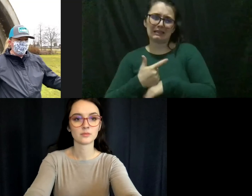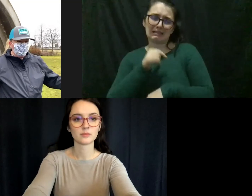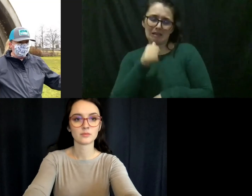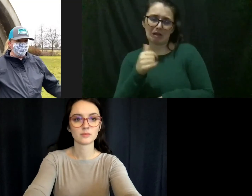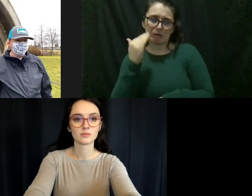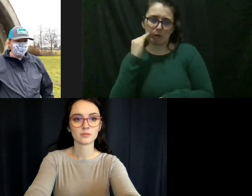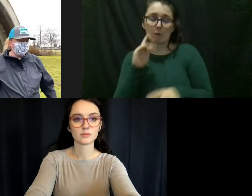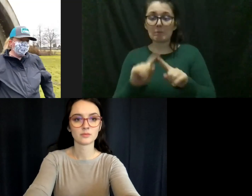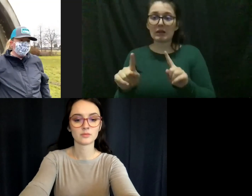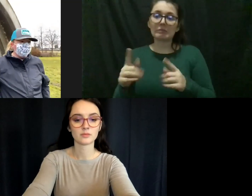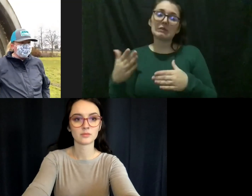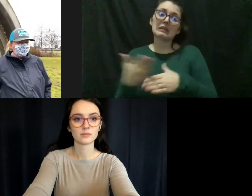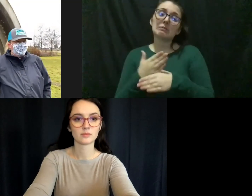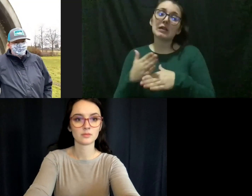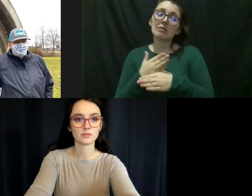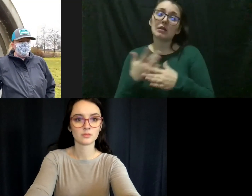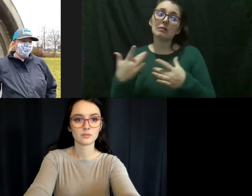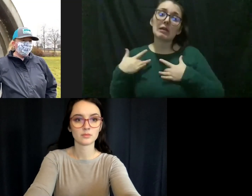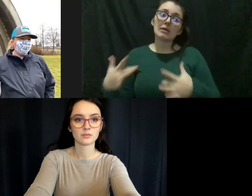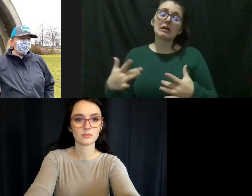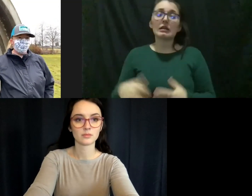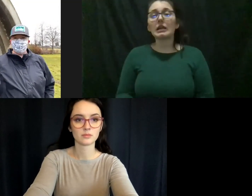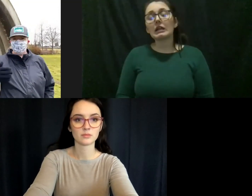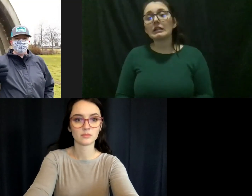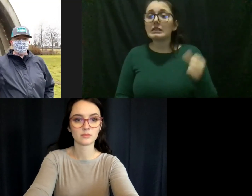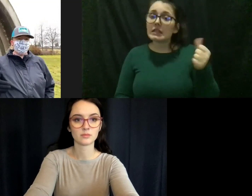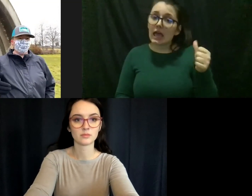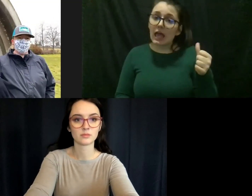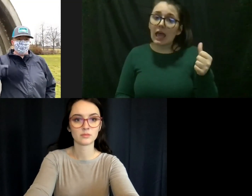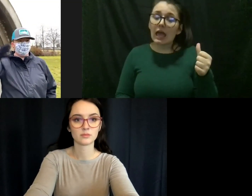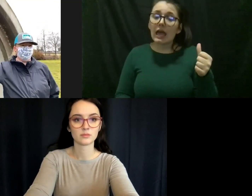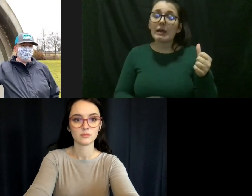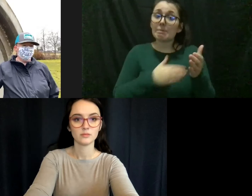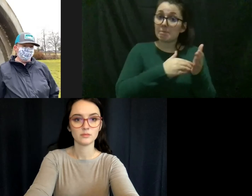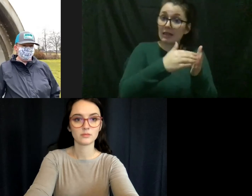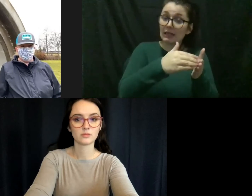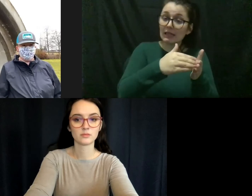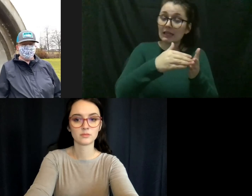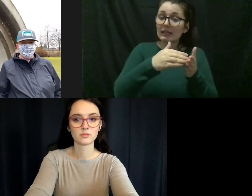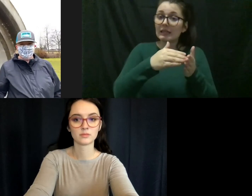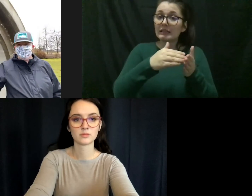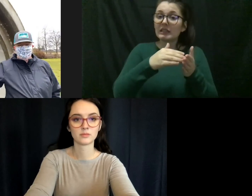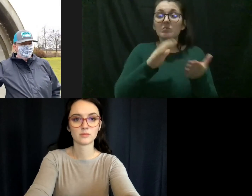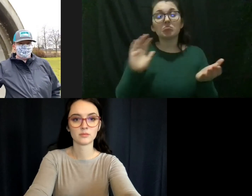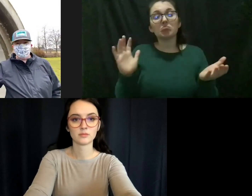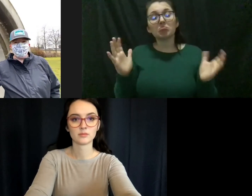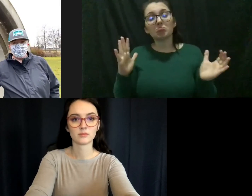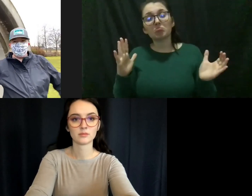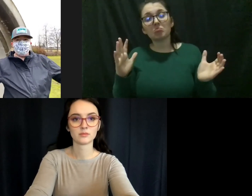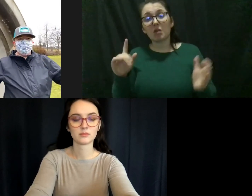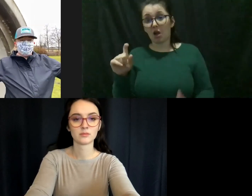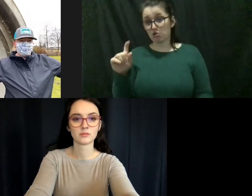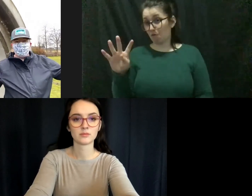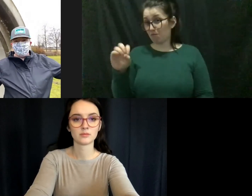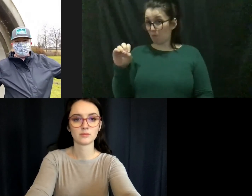treatment plant, it's this wide. Whoa. So this is the size of pipe. Go stand in there so they get a perspective for us.